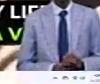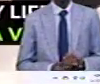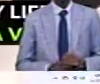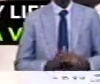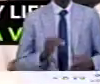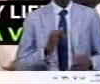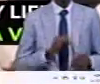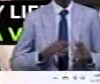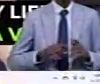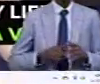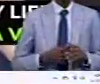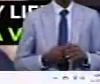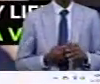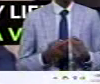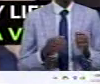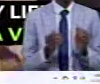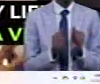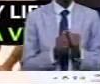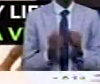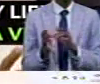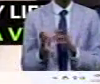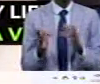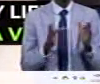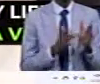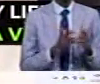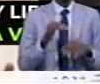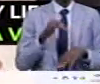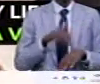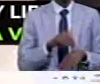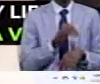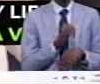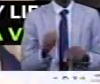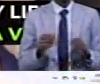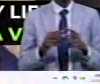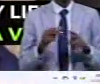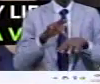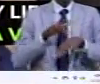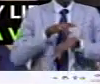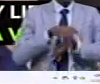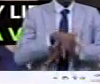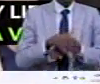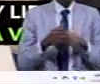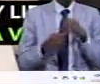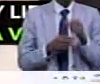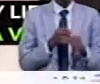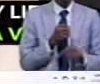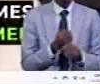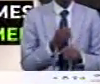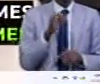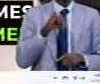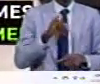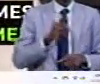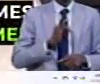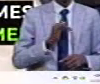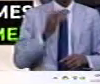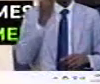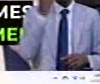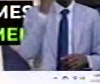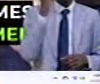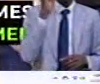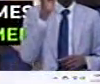I've known him nearly all of my life. Well,